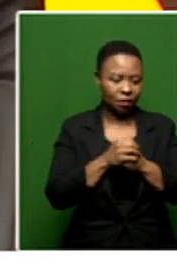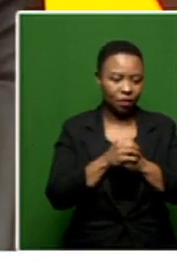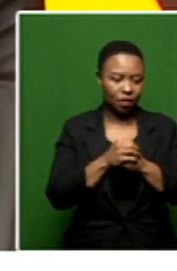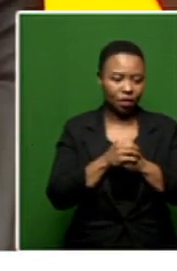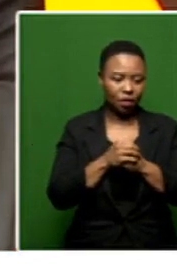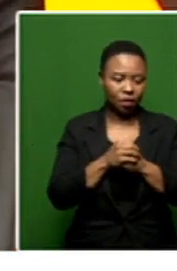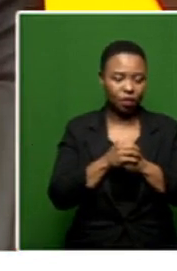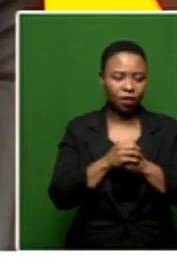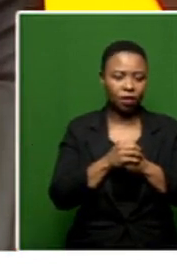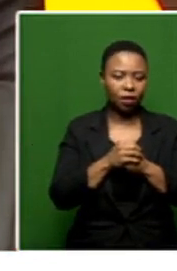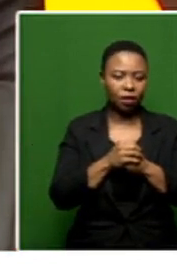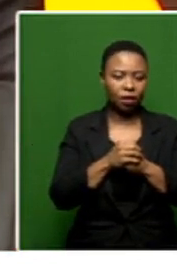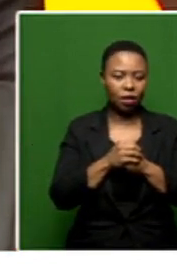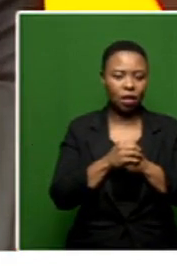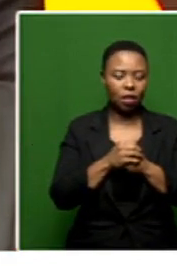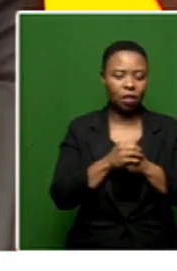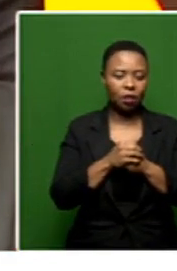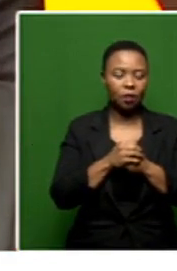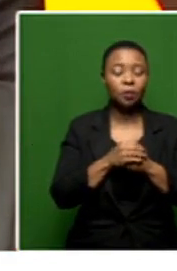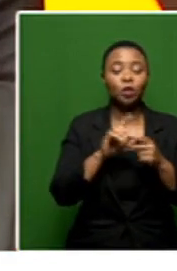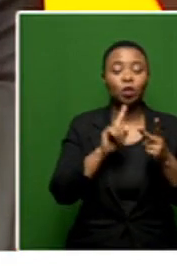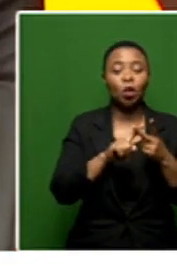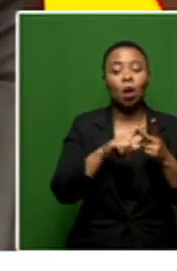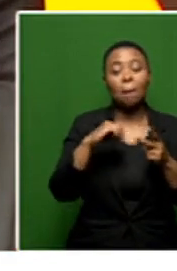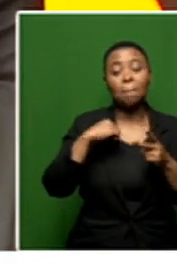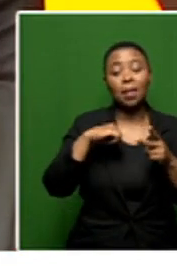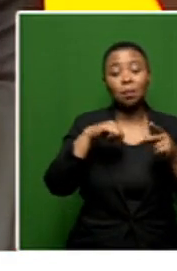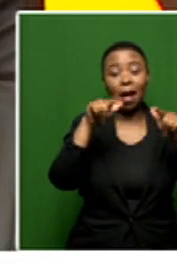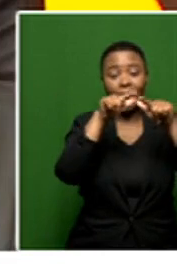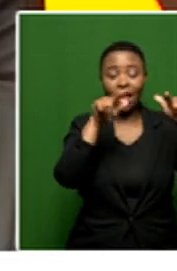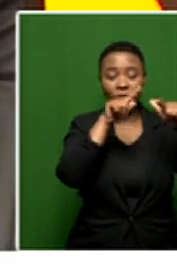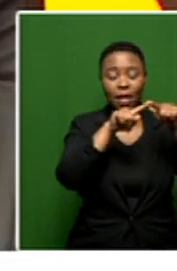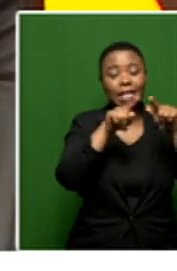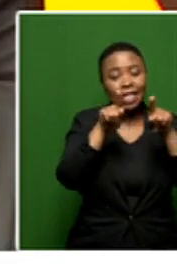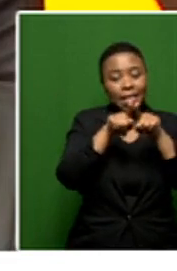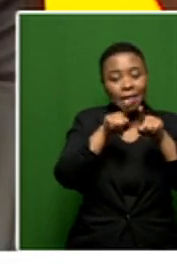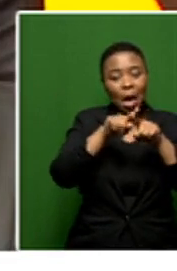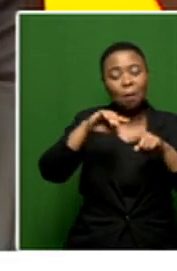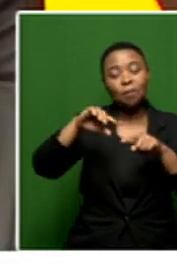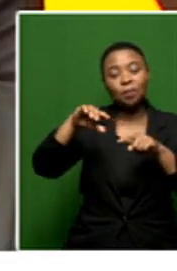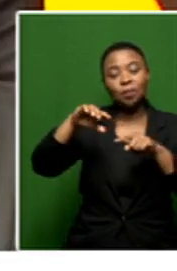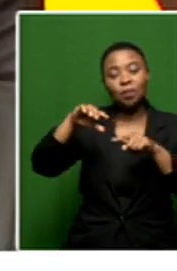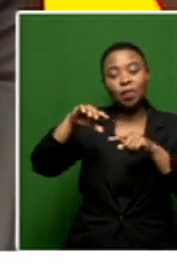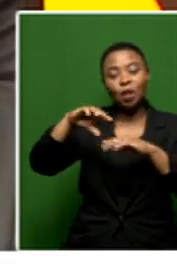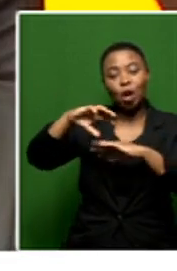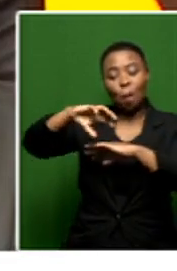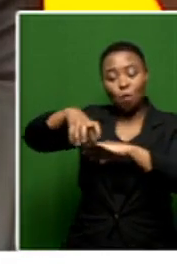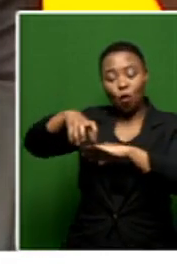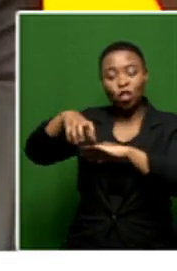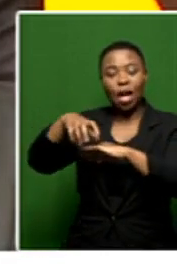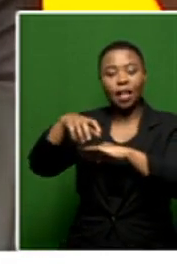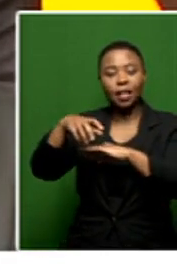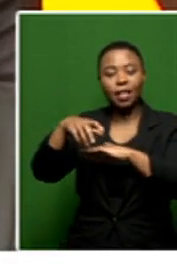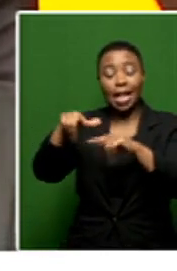that what you are seeing here happening at the municipal level, it is likely to happen also at the provincial level in 2024. So now if you